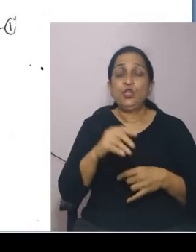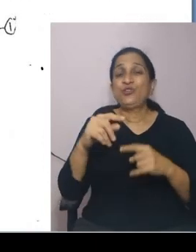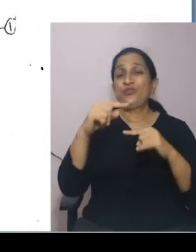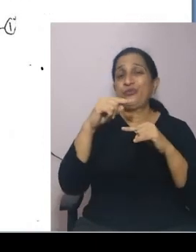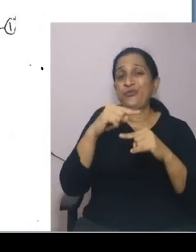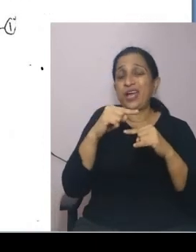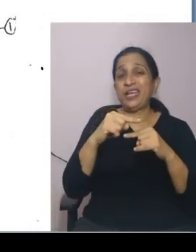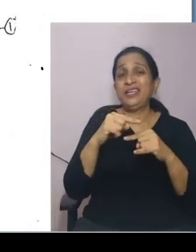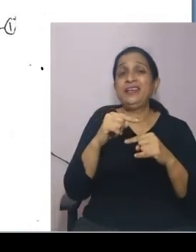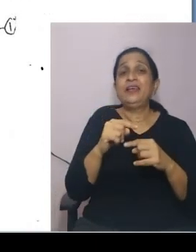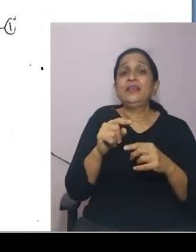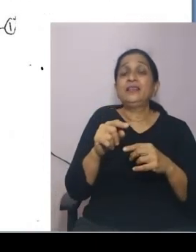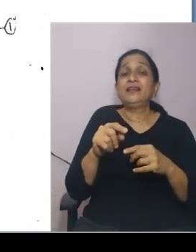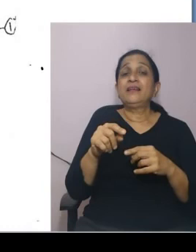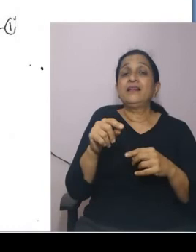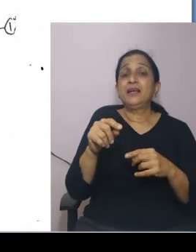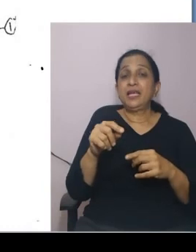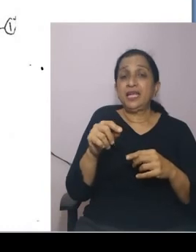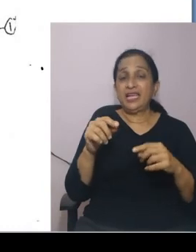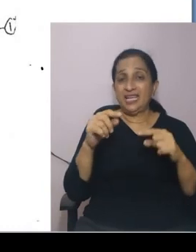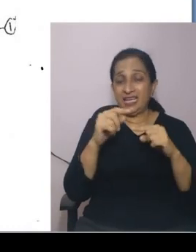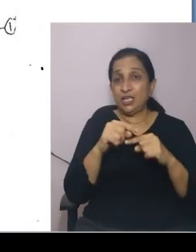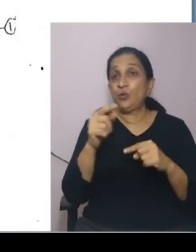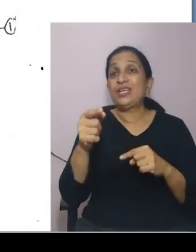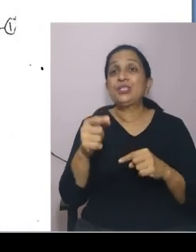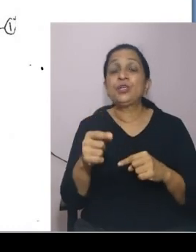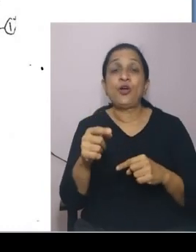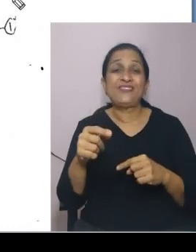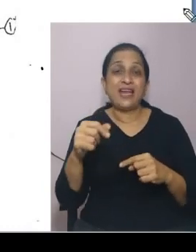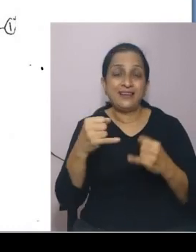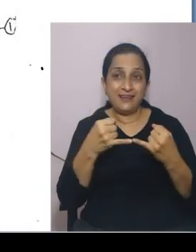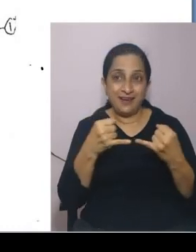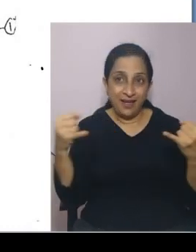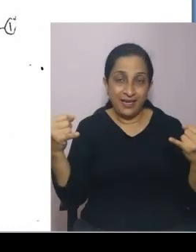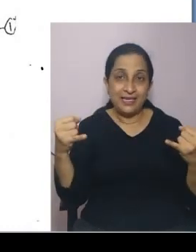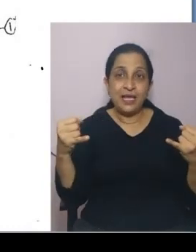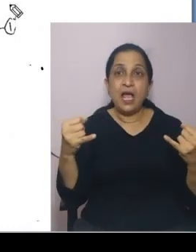equation of any line parallel to the line is given by,